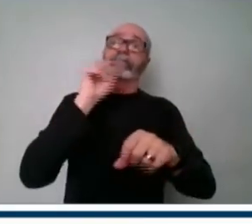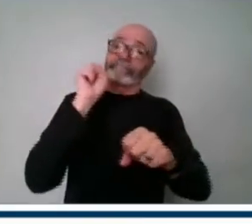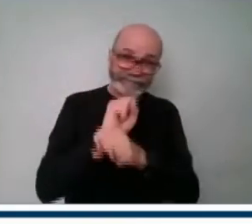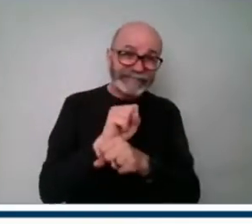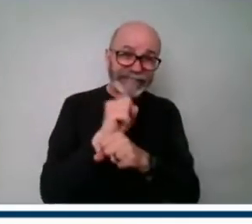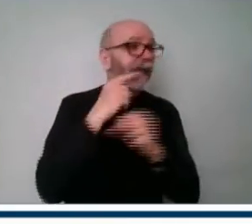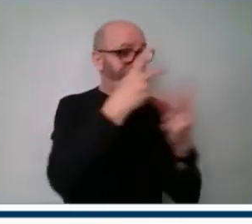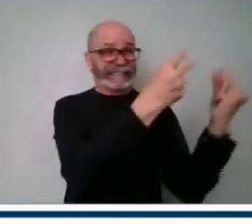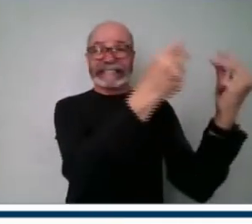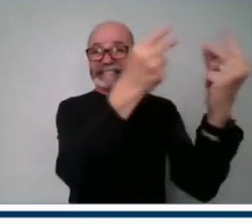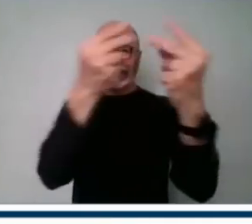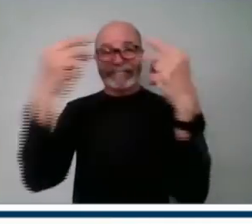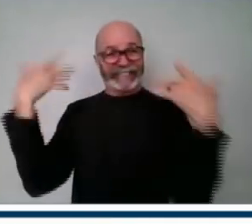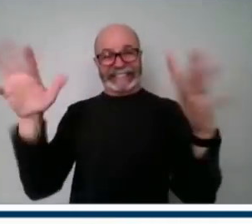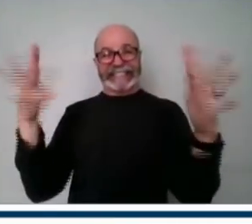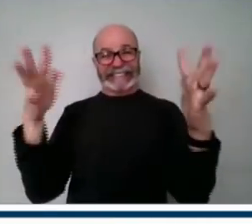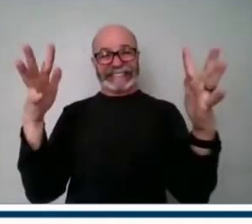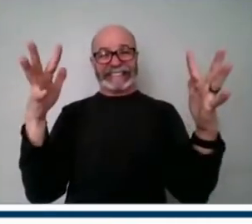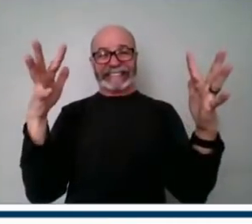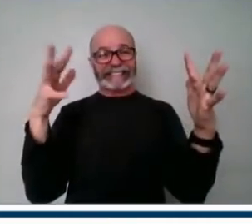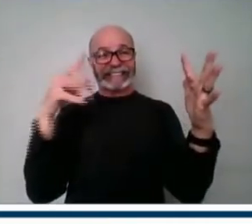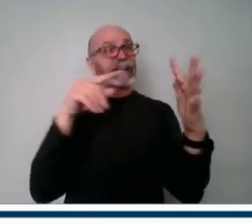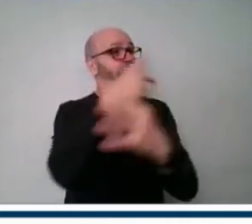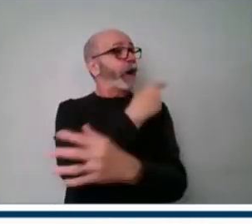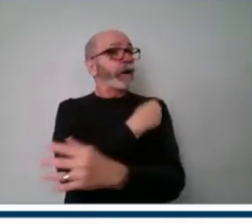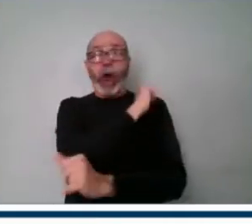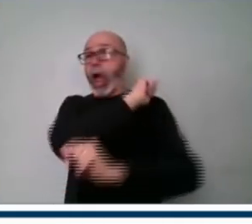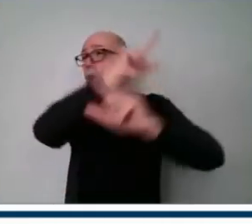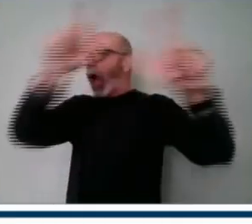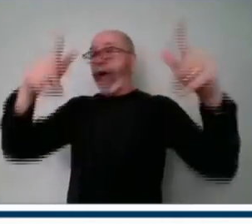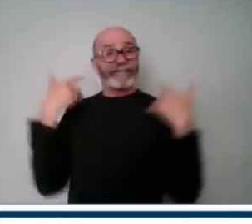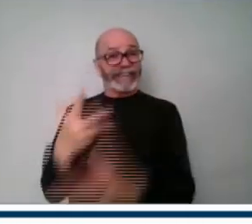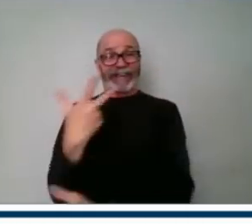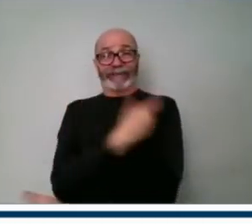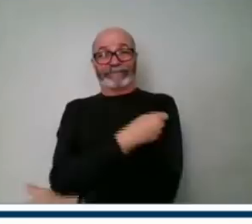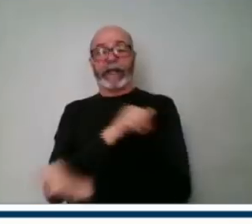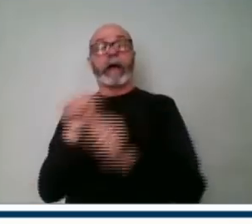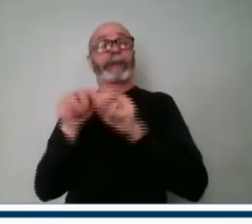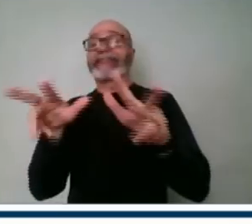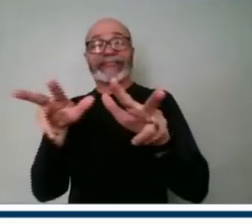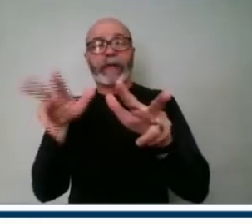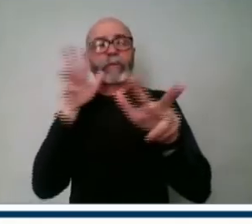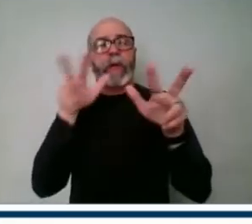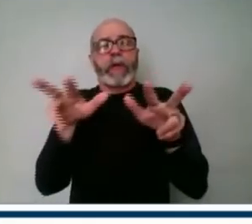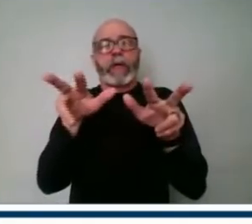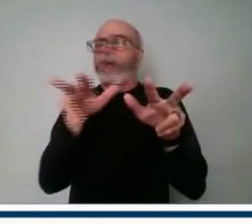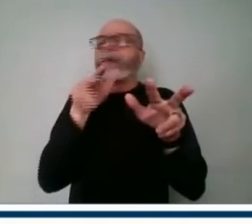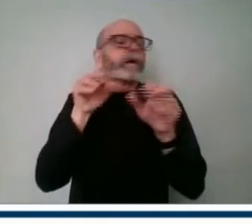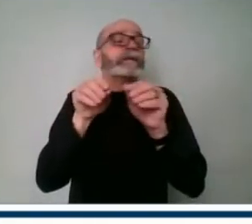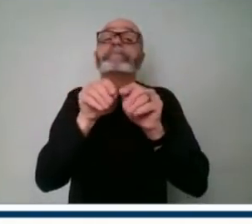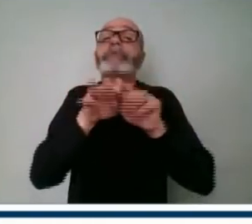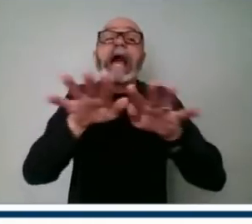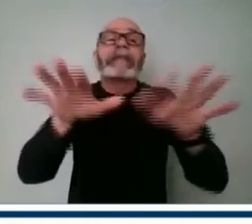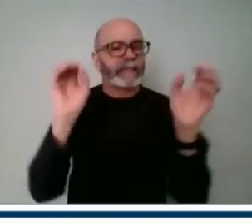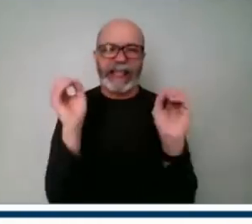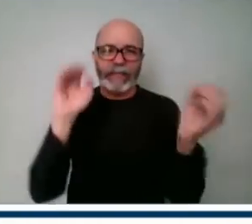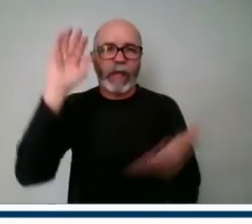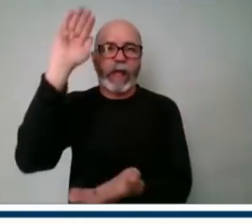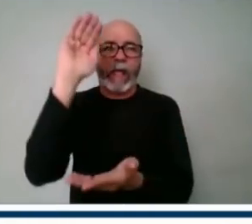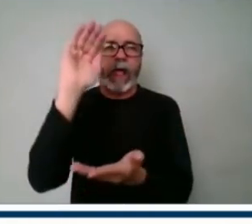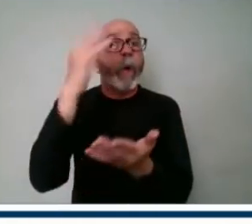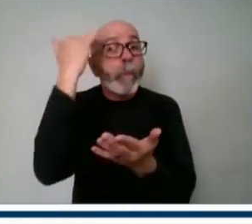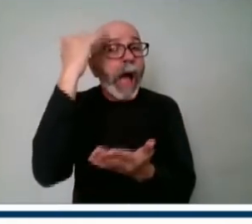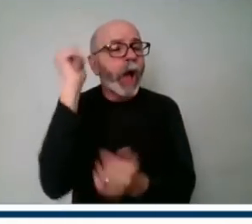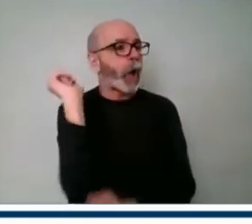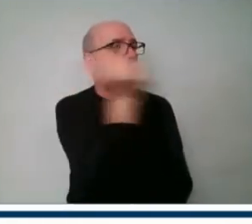to have limited ability to spread. So again, we've got existing measures in place that have kept us safe for the last year, and we need to maintain those